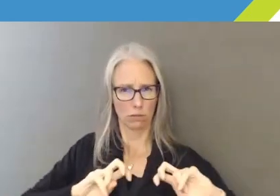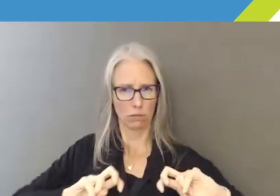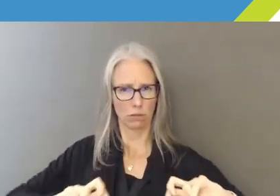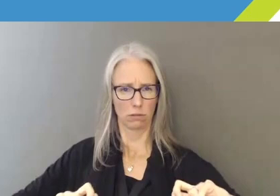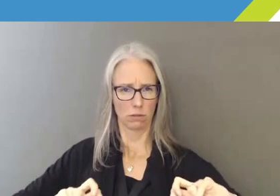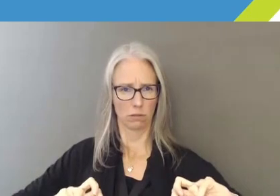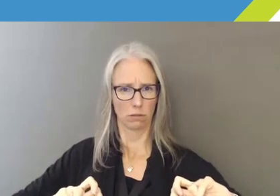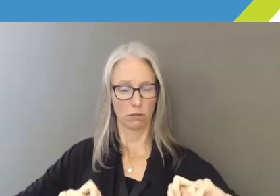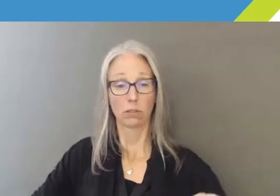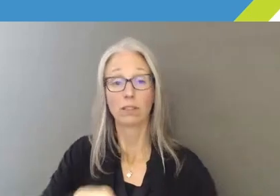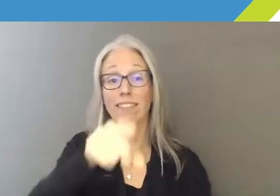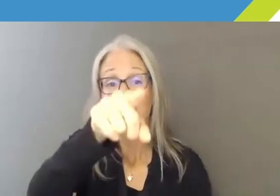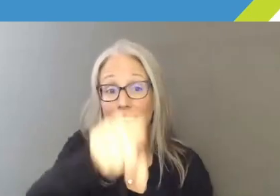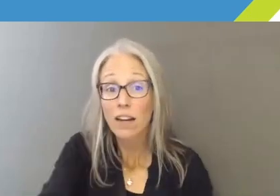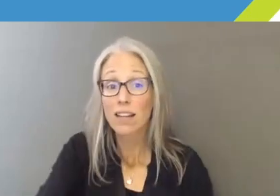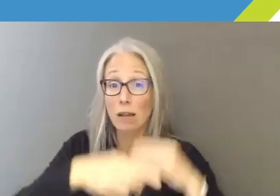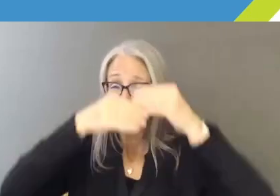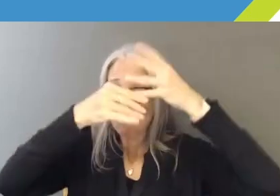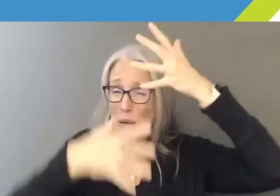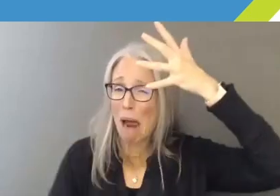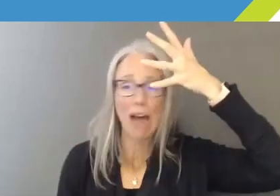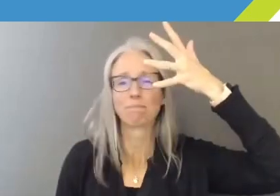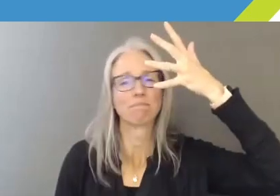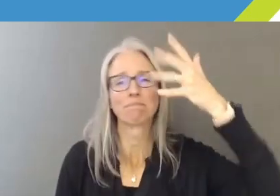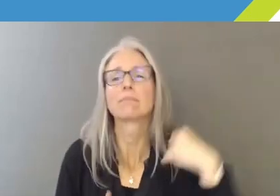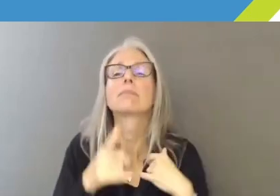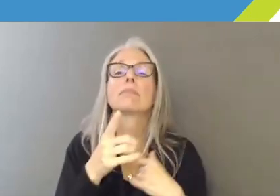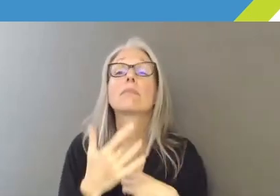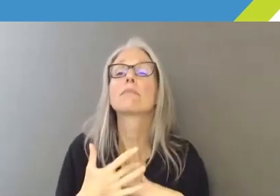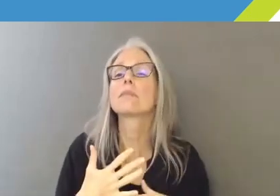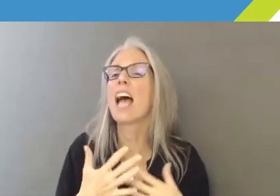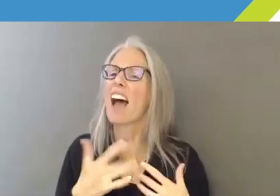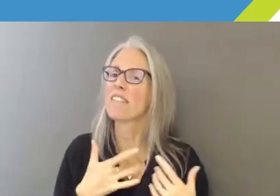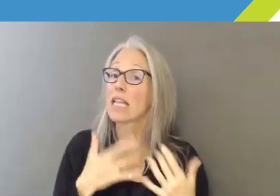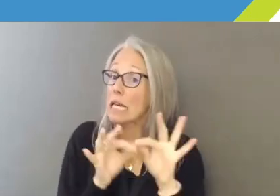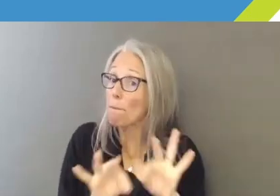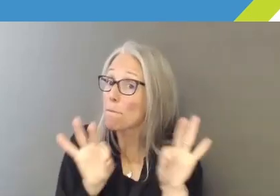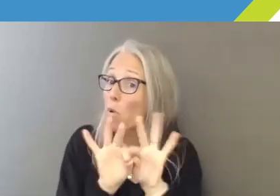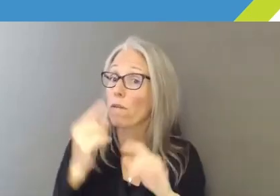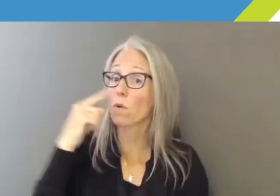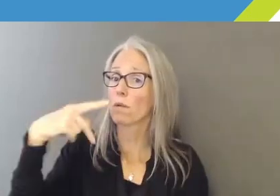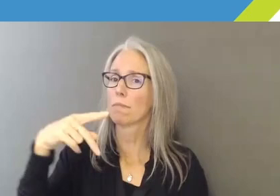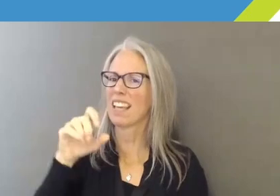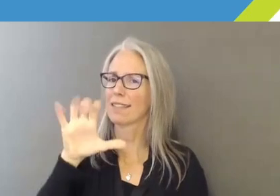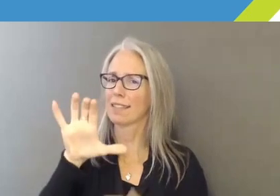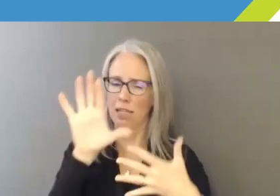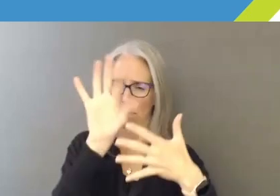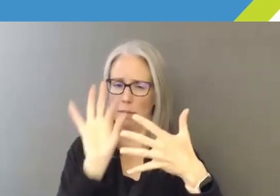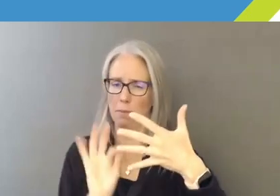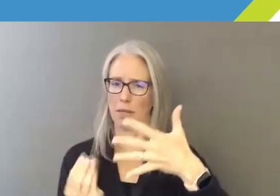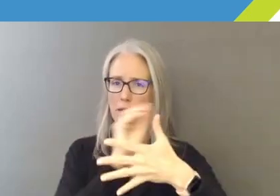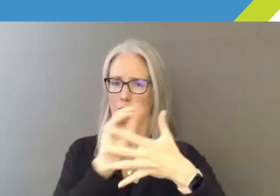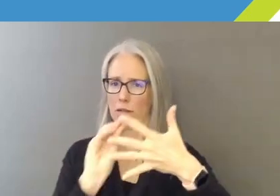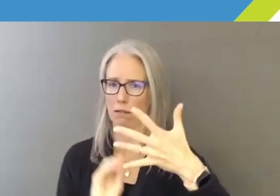other factors. I've not listed them all out here, but I've tried to list some of the ones that I think are particularly pertinent to PSC. So one is,